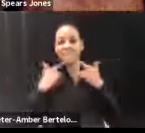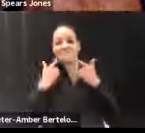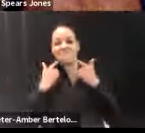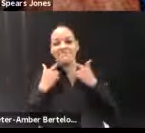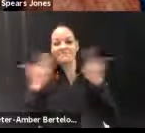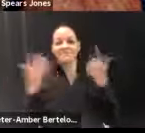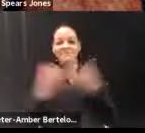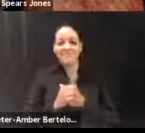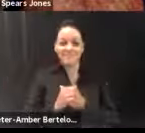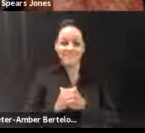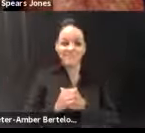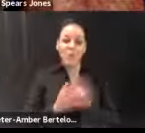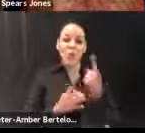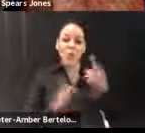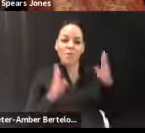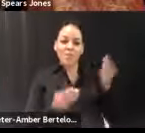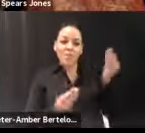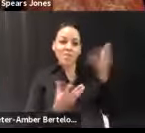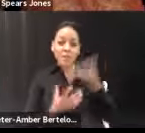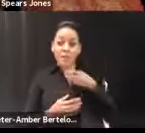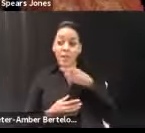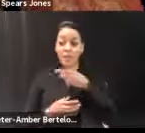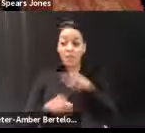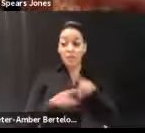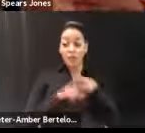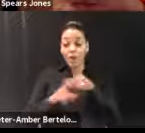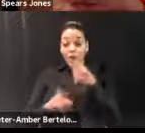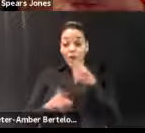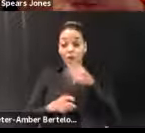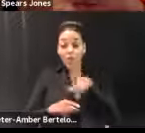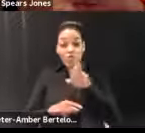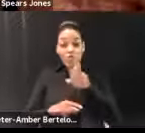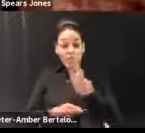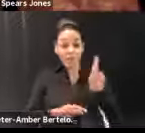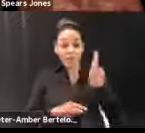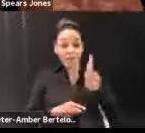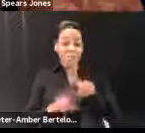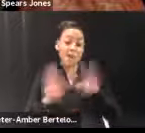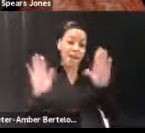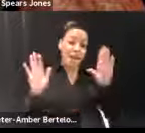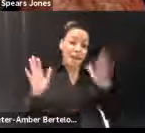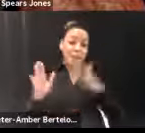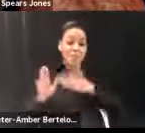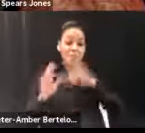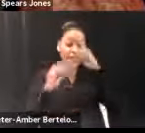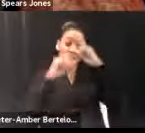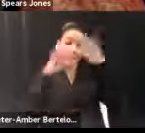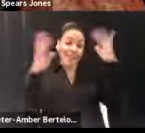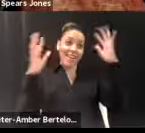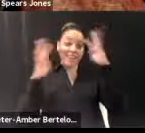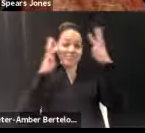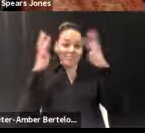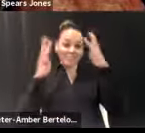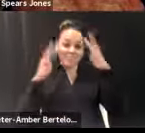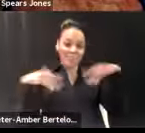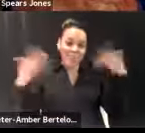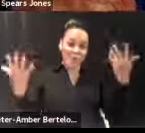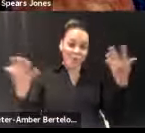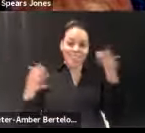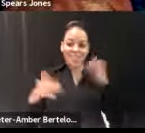a gallerist was telling me, it was also queer. But hey, this is my fantasy. So he is that Brazilian